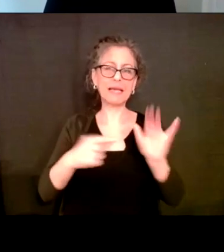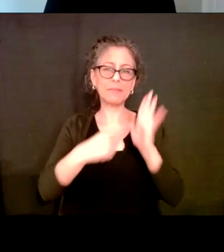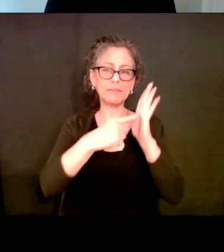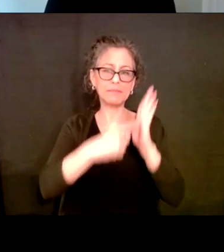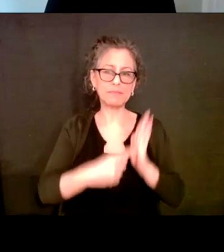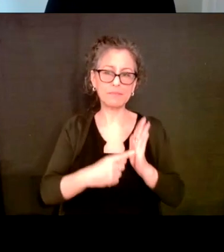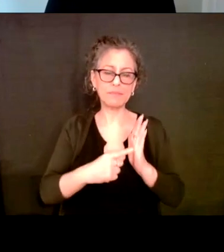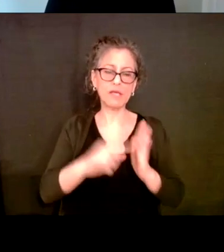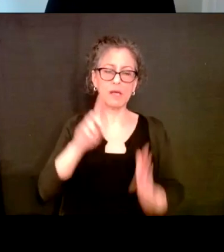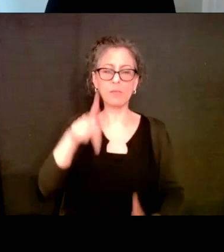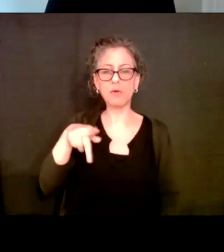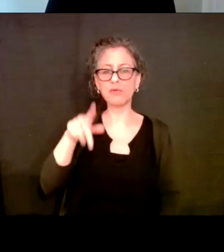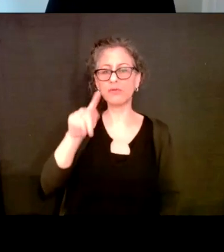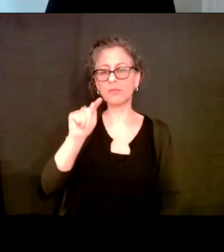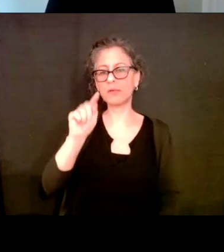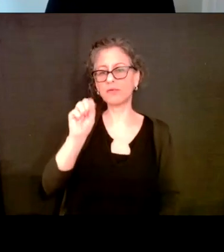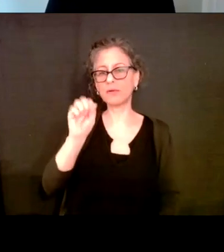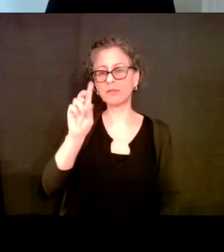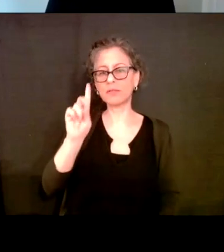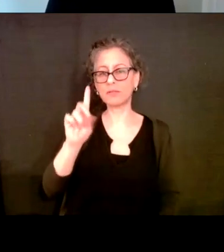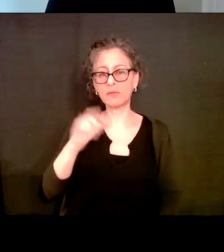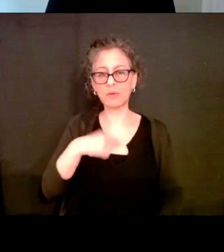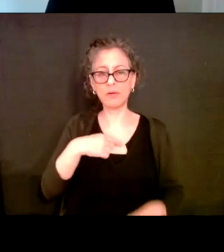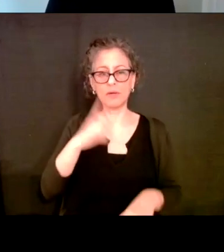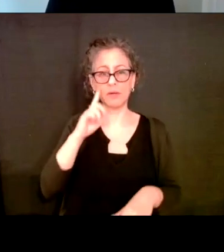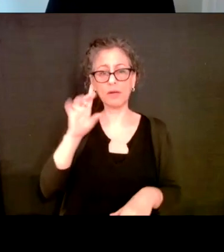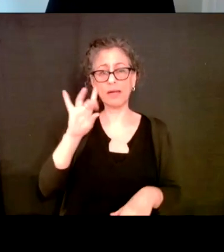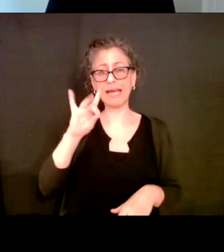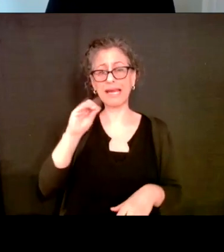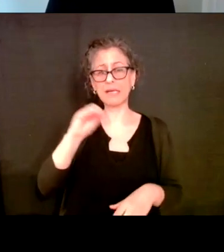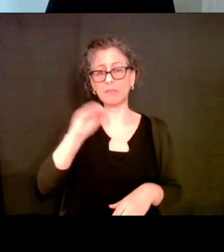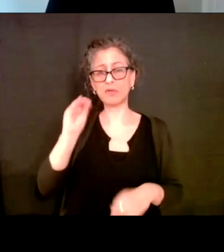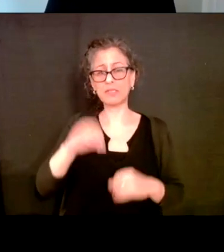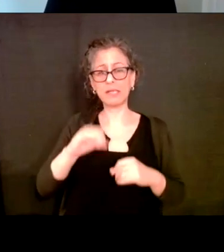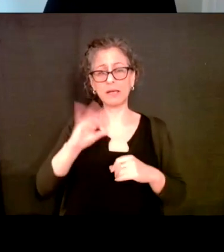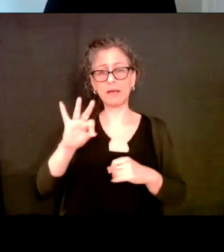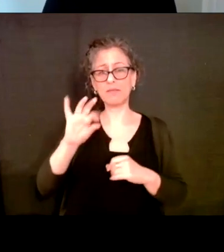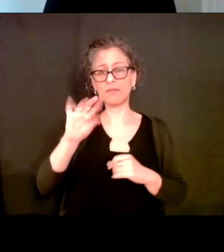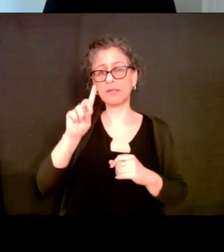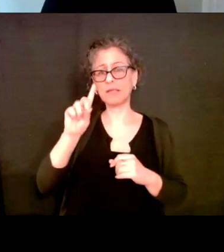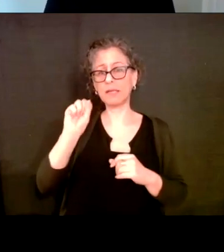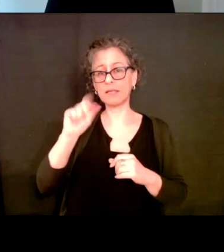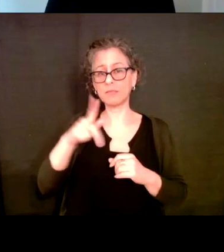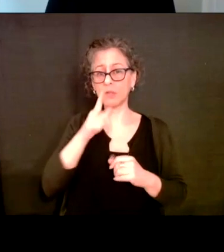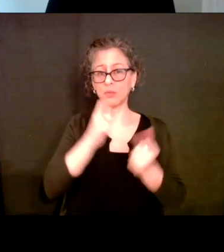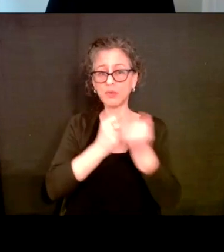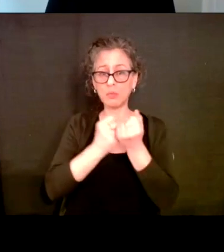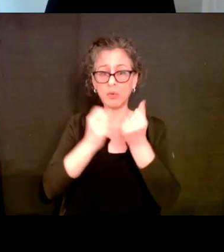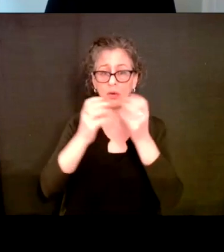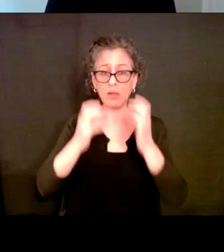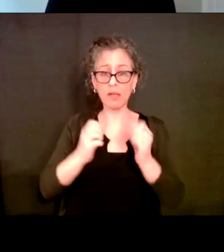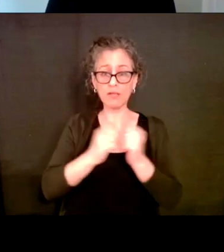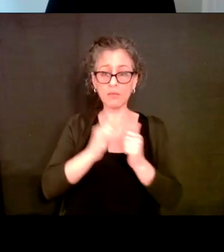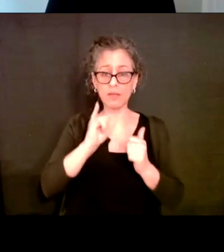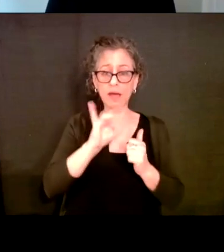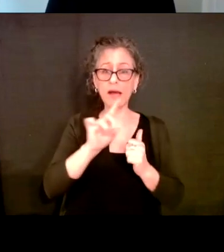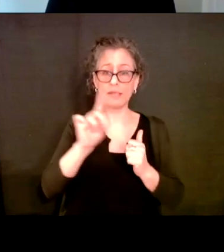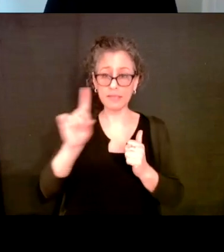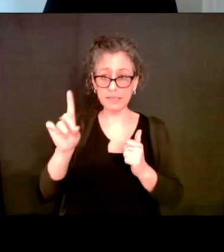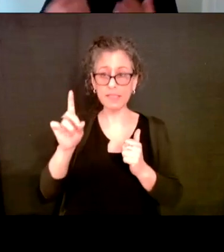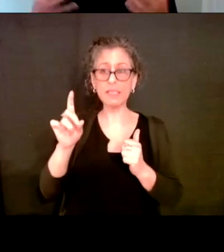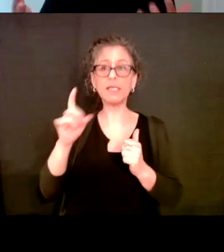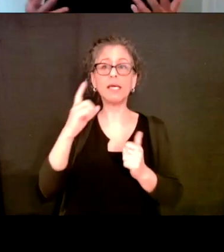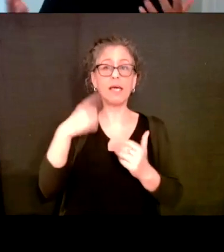And in recent studies, more than 80% of direct support professionals that supported clients with IDD had indicated